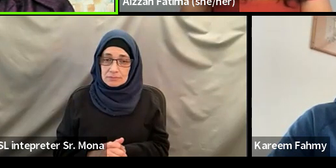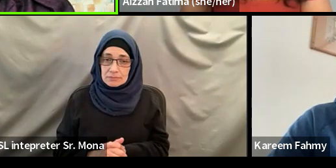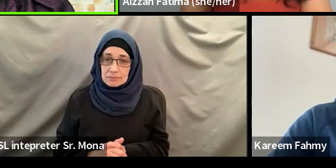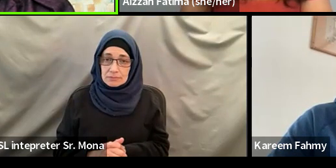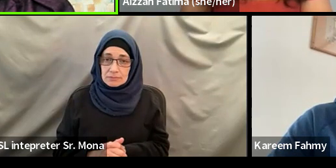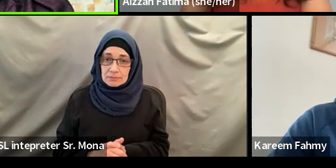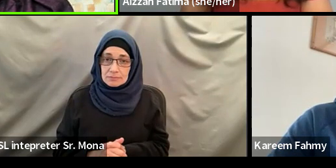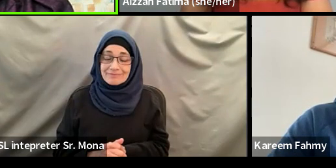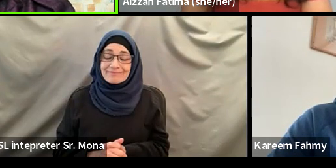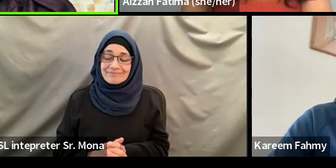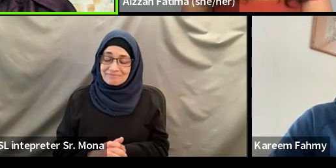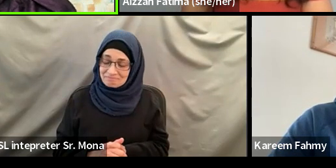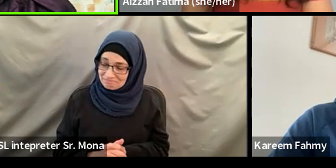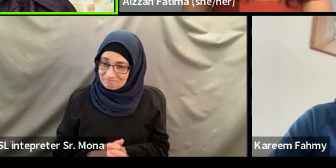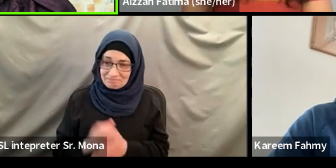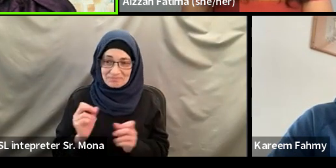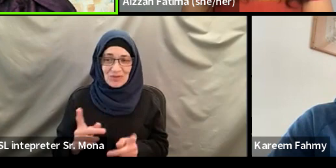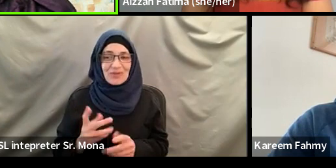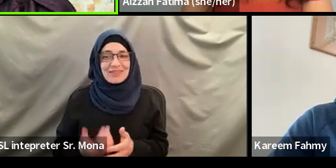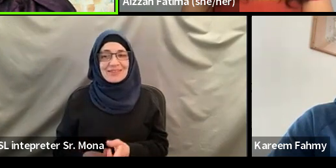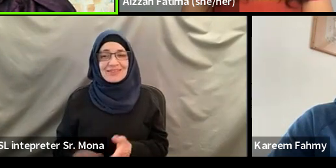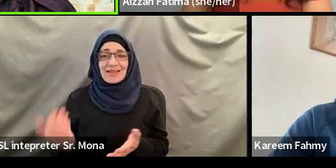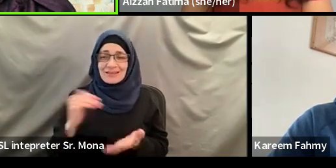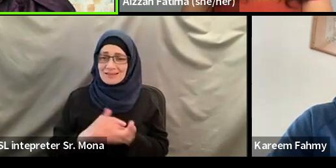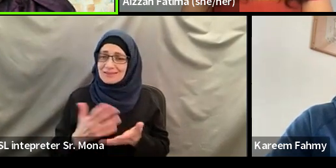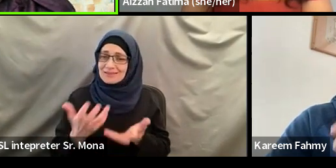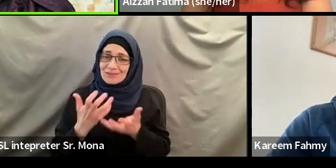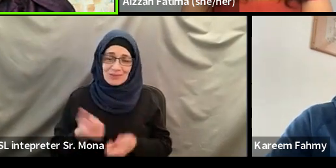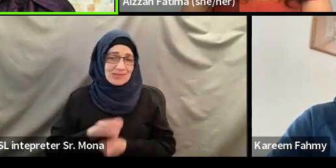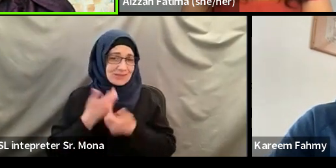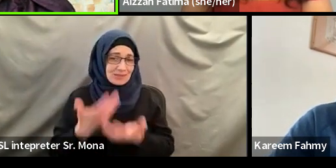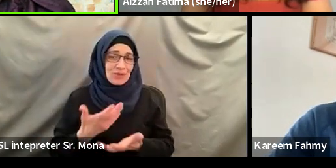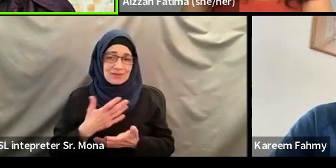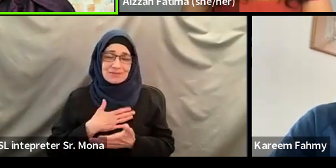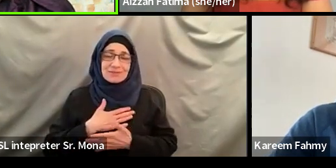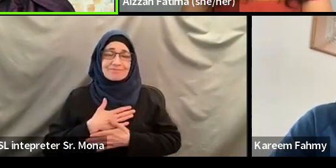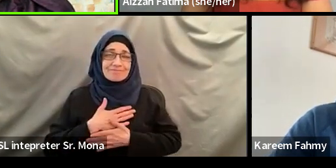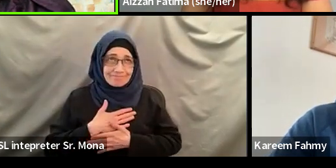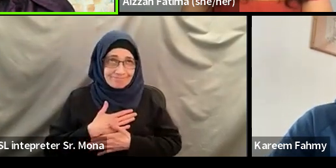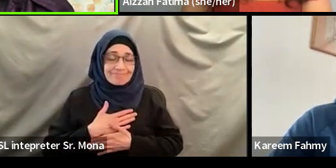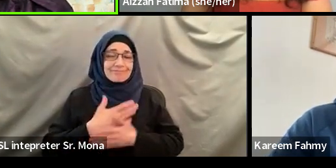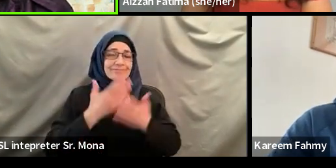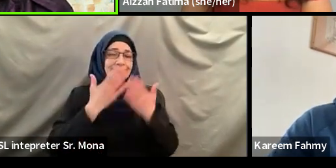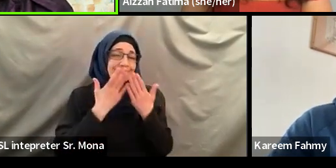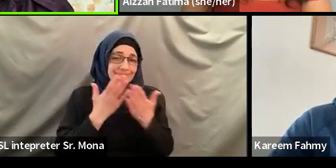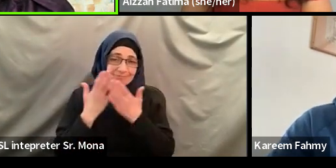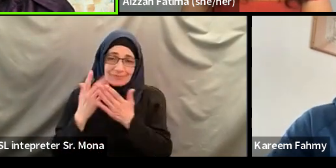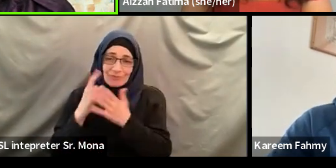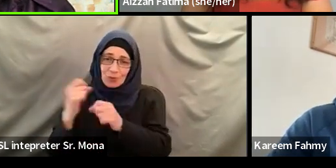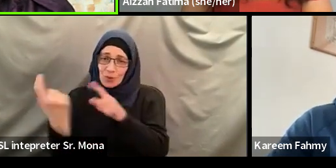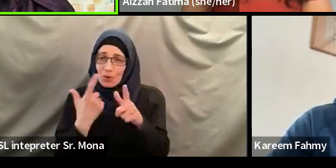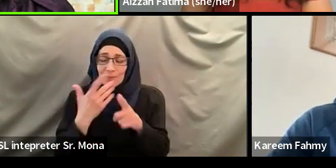If not, I again just want to express my deep gratitude to everybody. Thank you so much